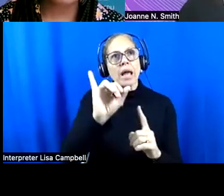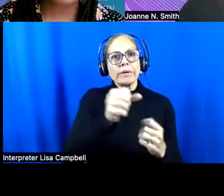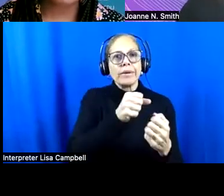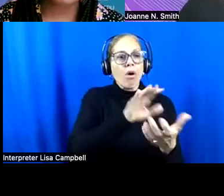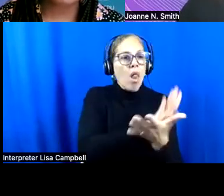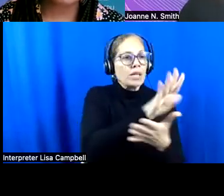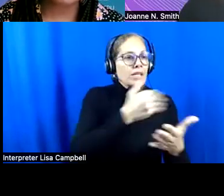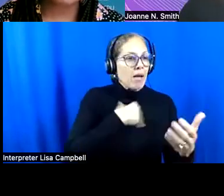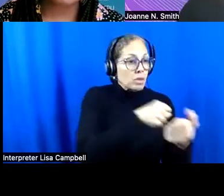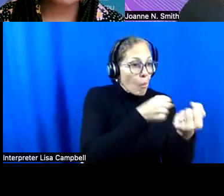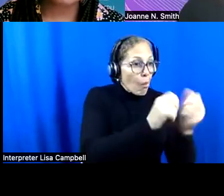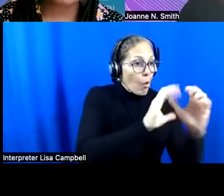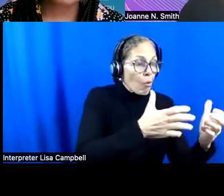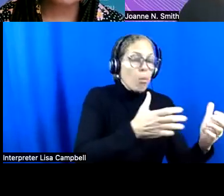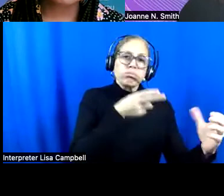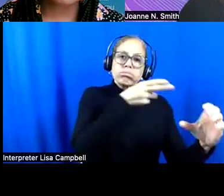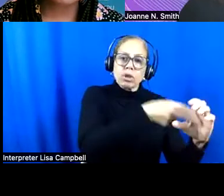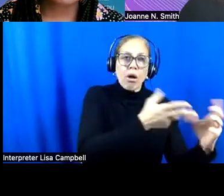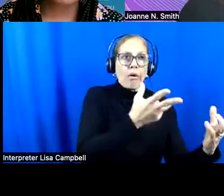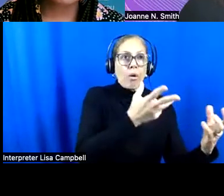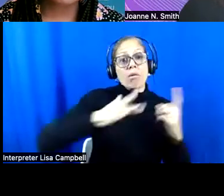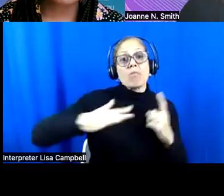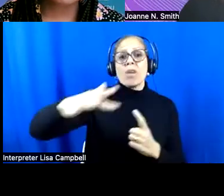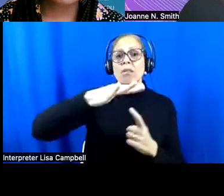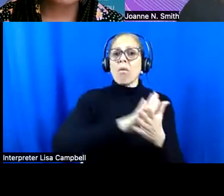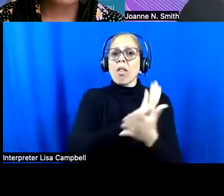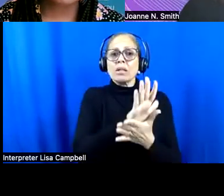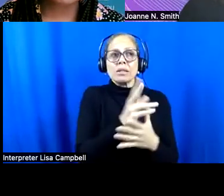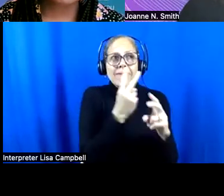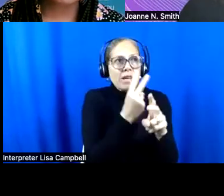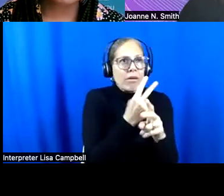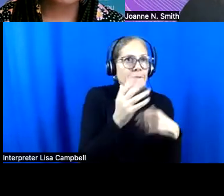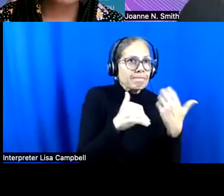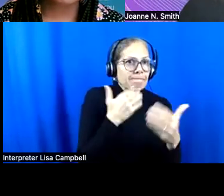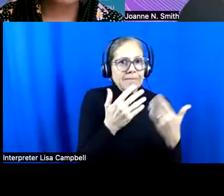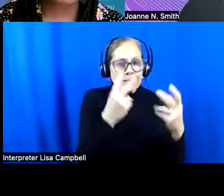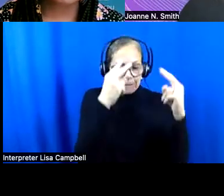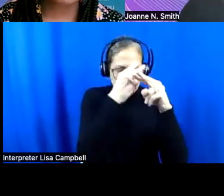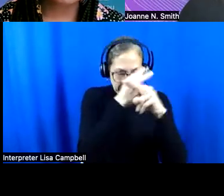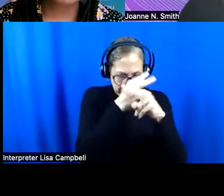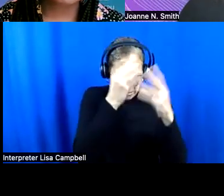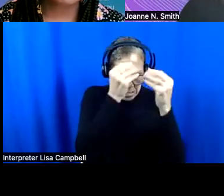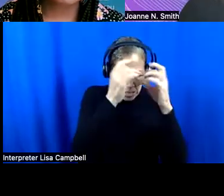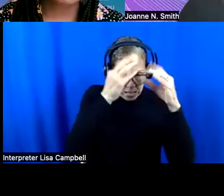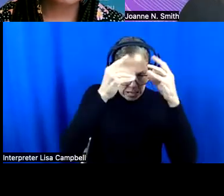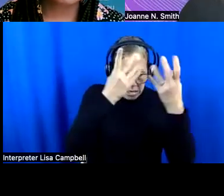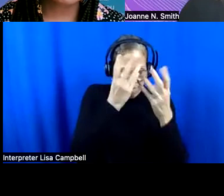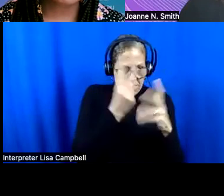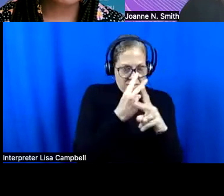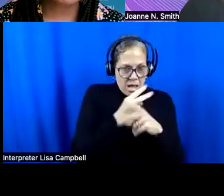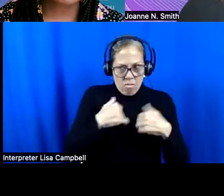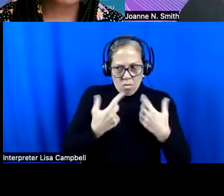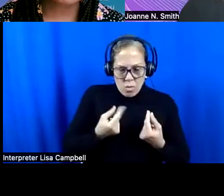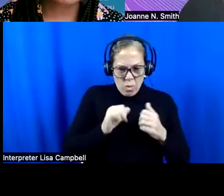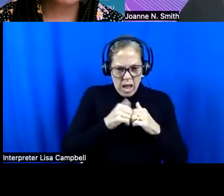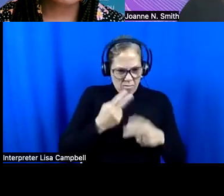colleges or around colleges to even try to figure and work some of this out is just extremely important. You don't